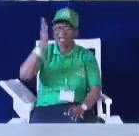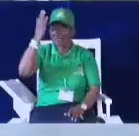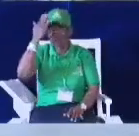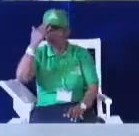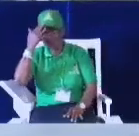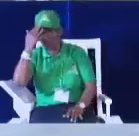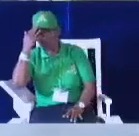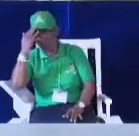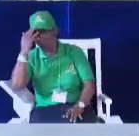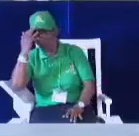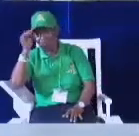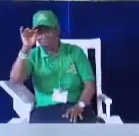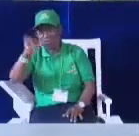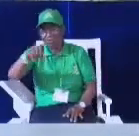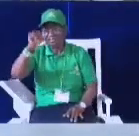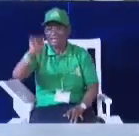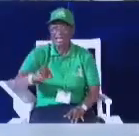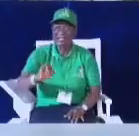I know,